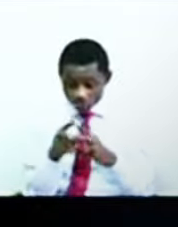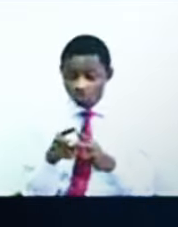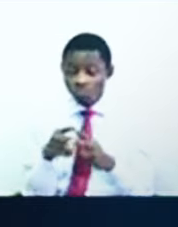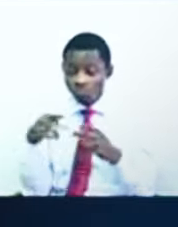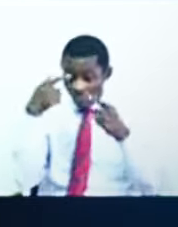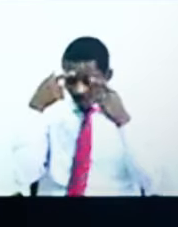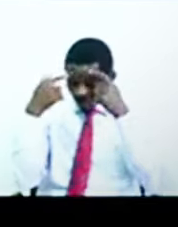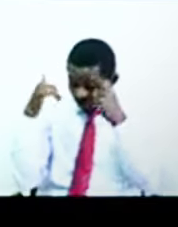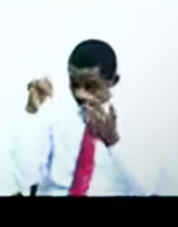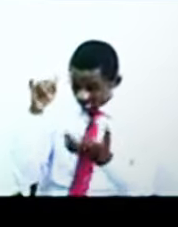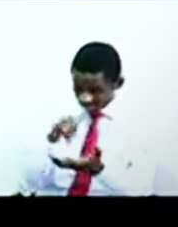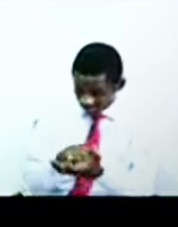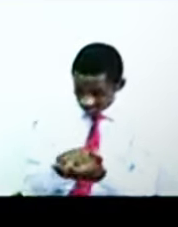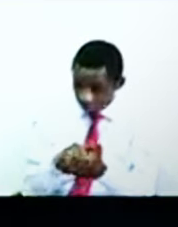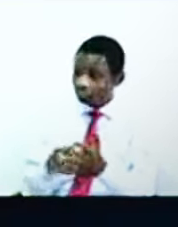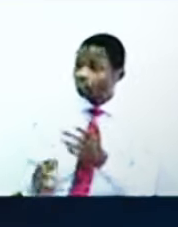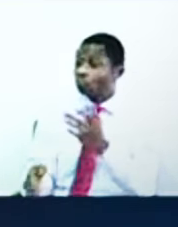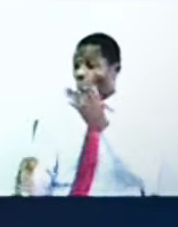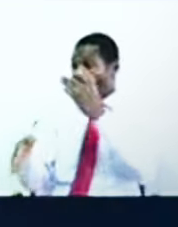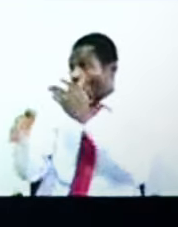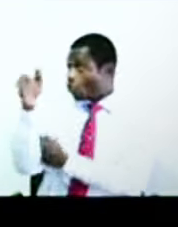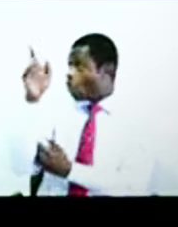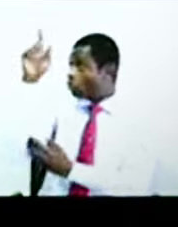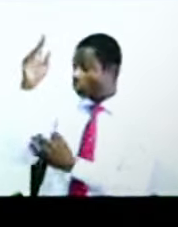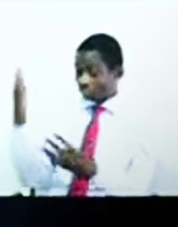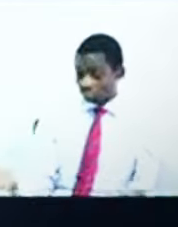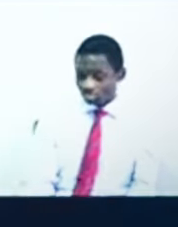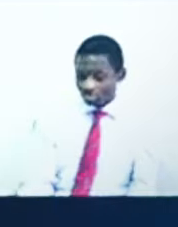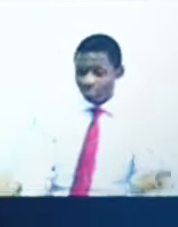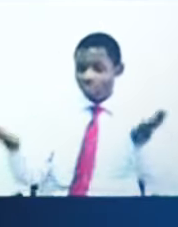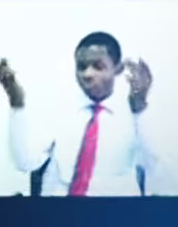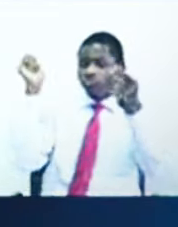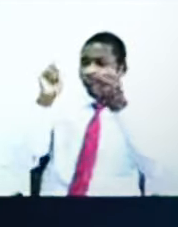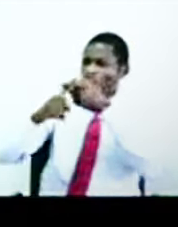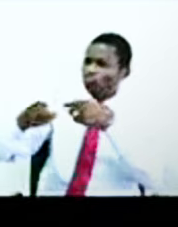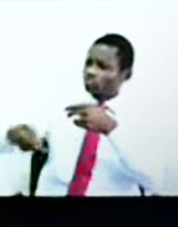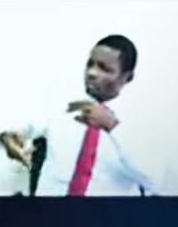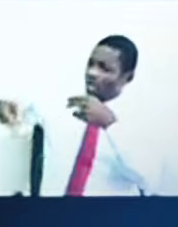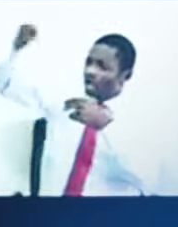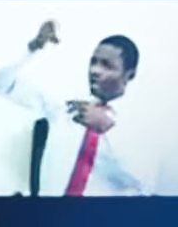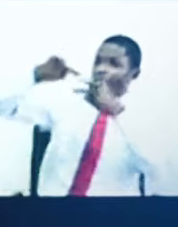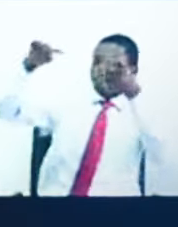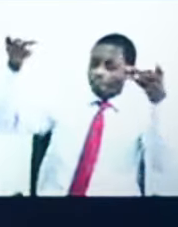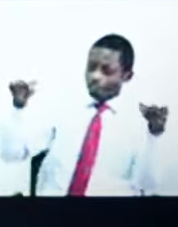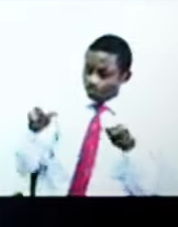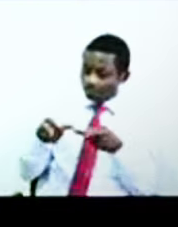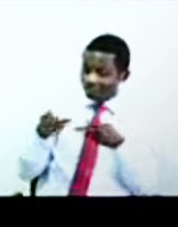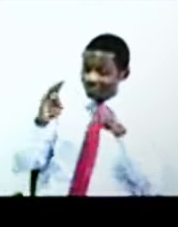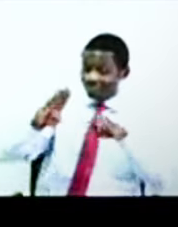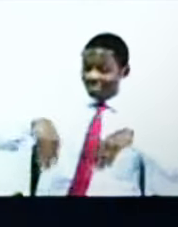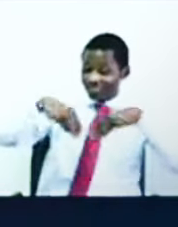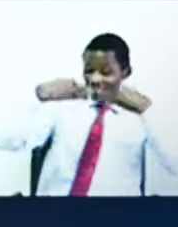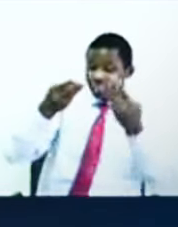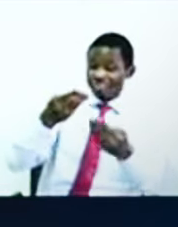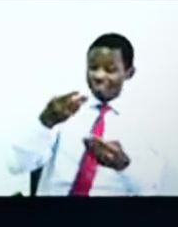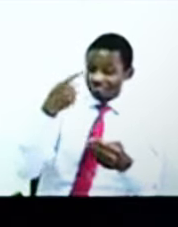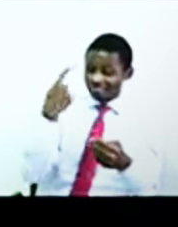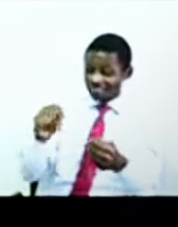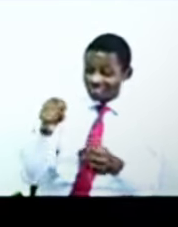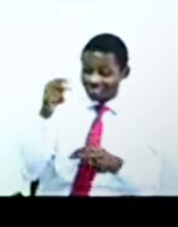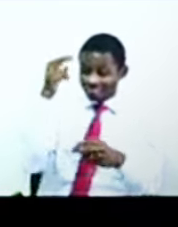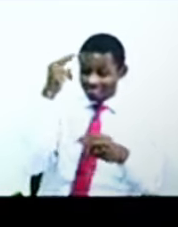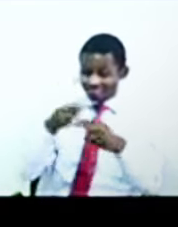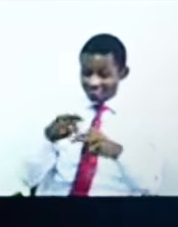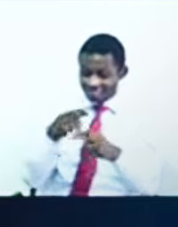result, God exalted him to the highest place and gave him the name that